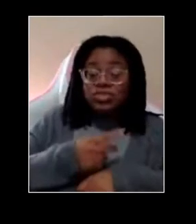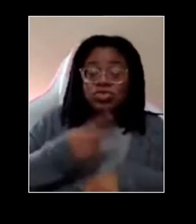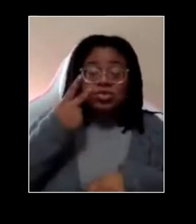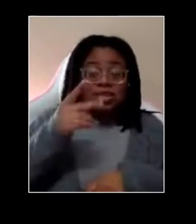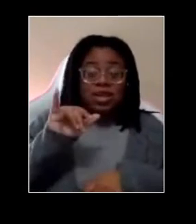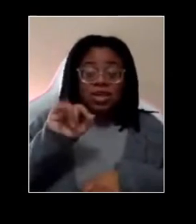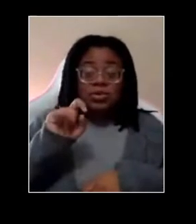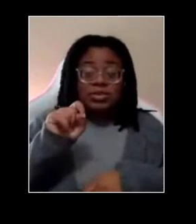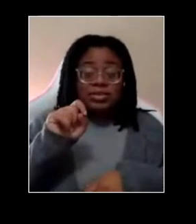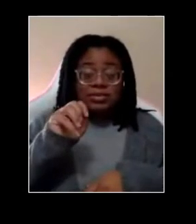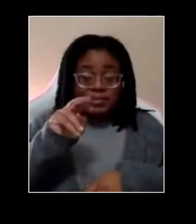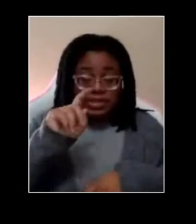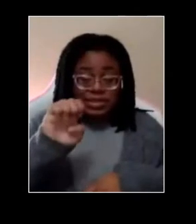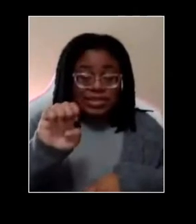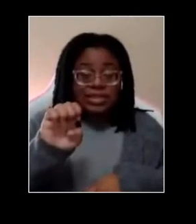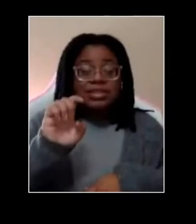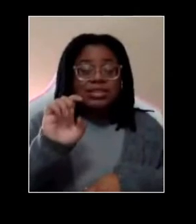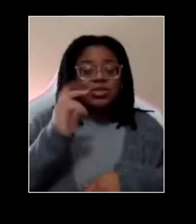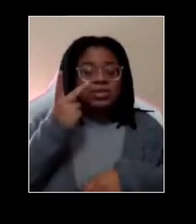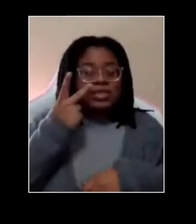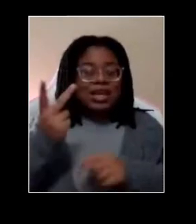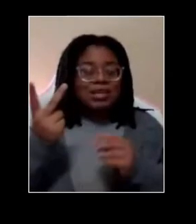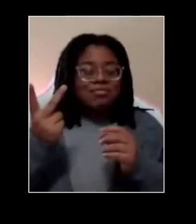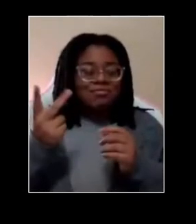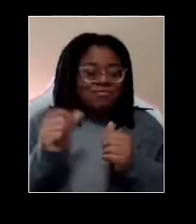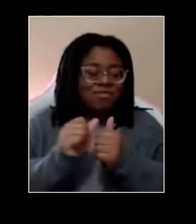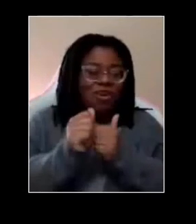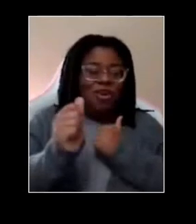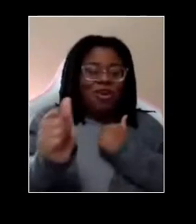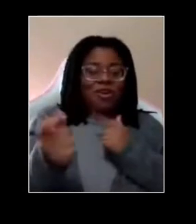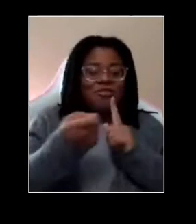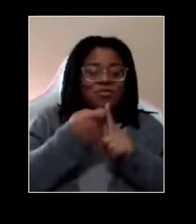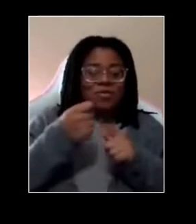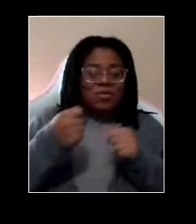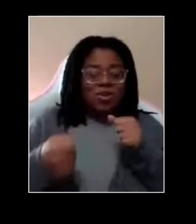likely to be further from their cars.